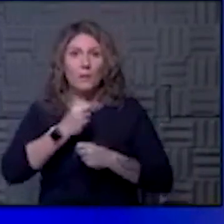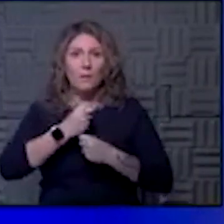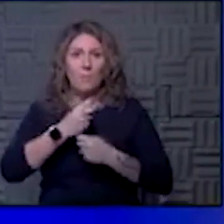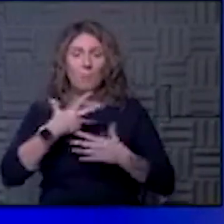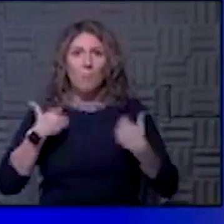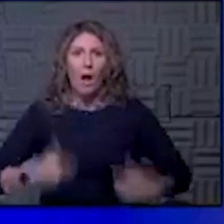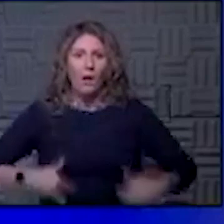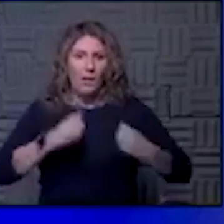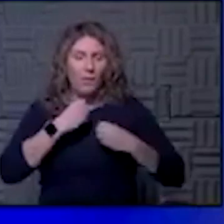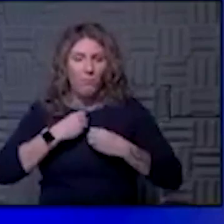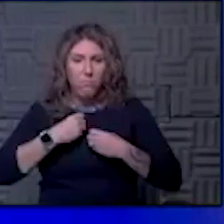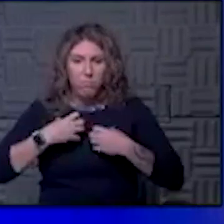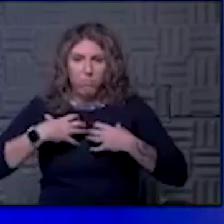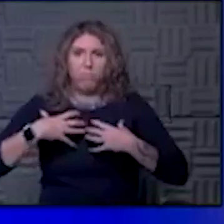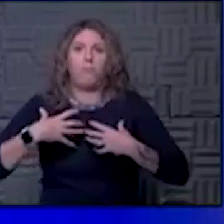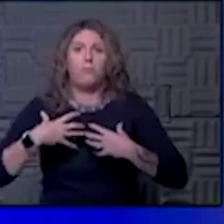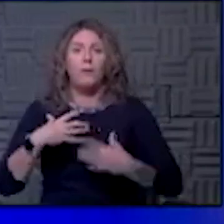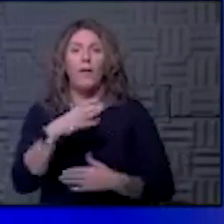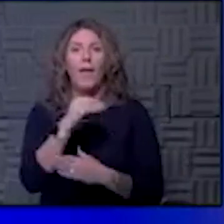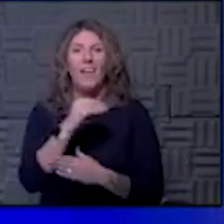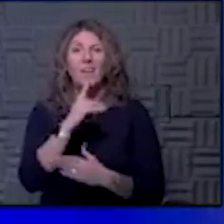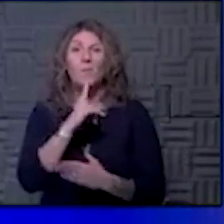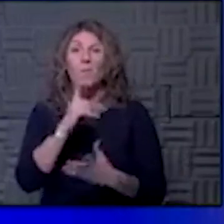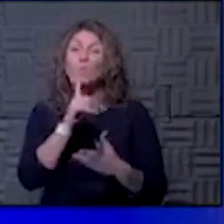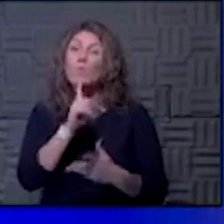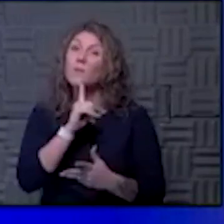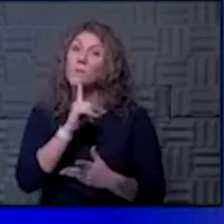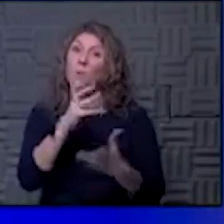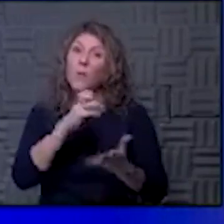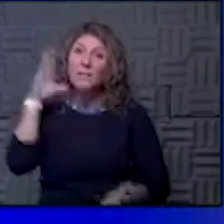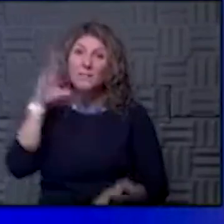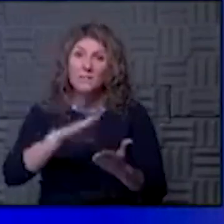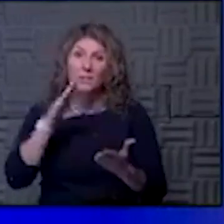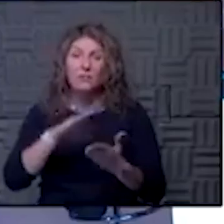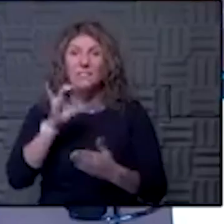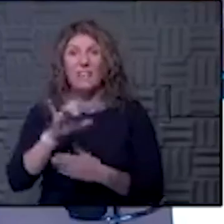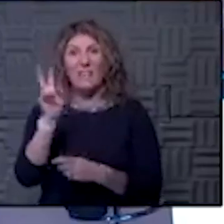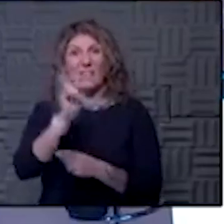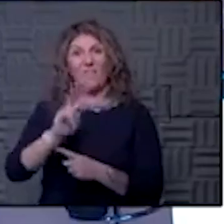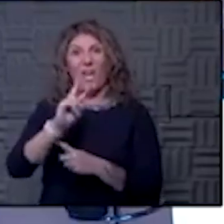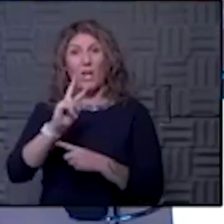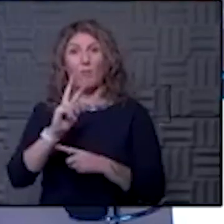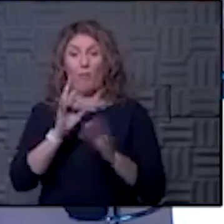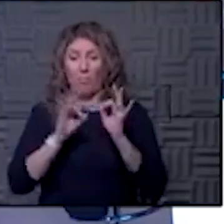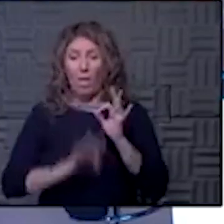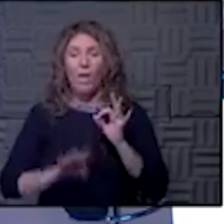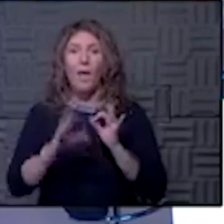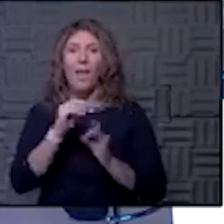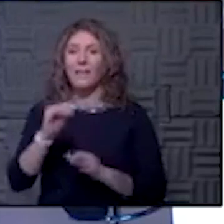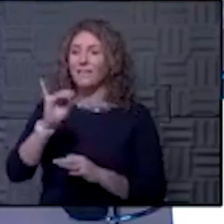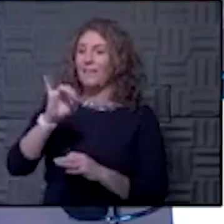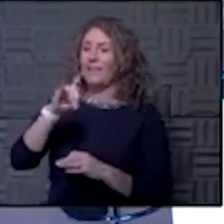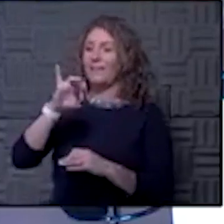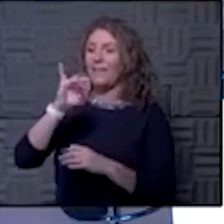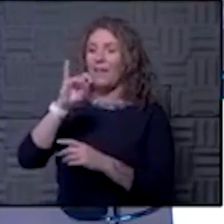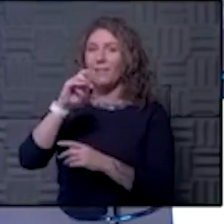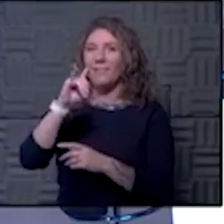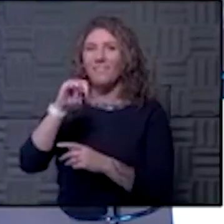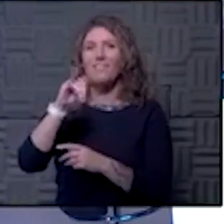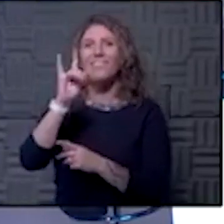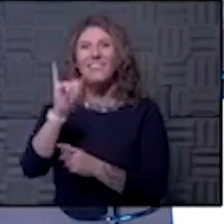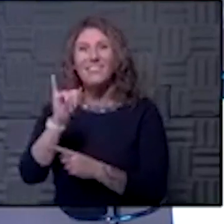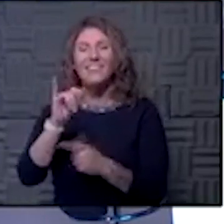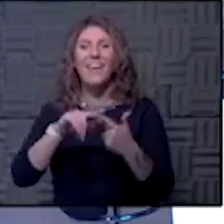in that viral stage to help decrease that viral replication. And now there'll be both the Eli Lilly product and the Regeneron product. So we've got a couple of